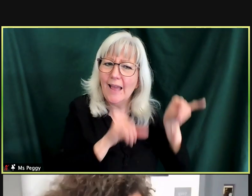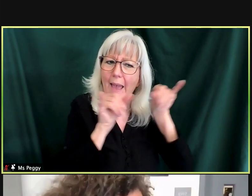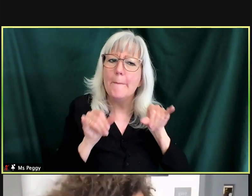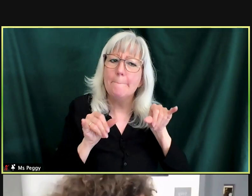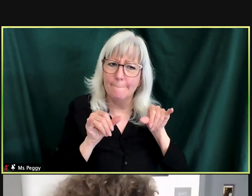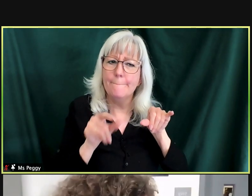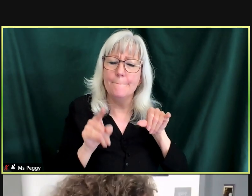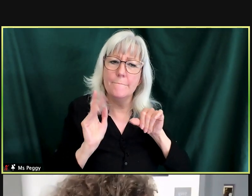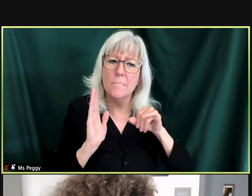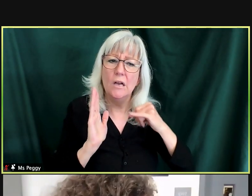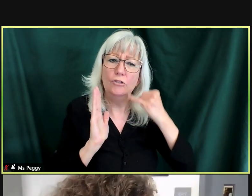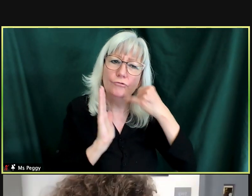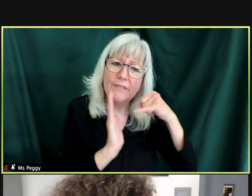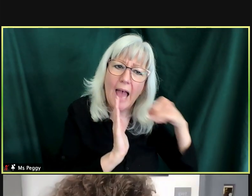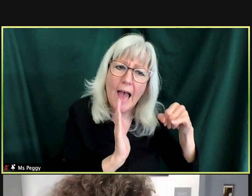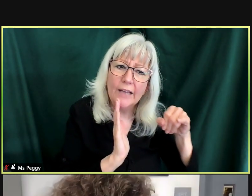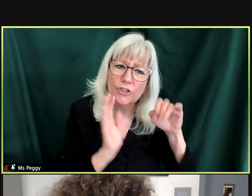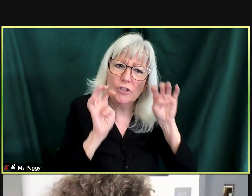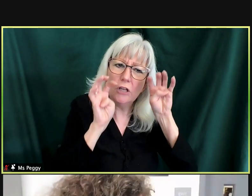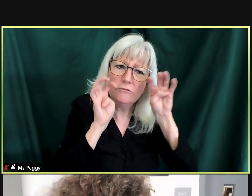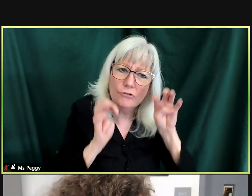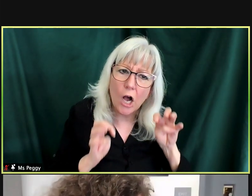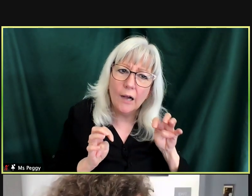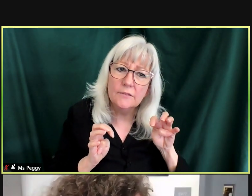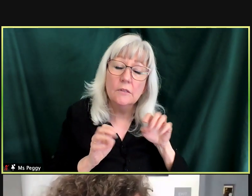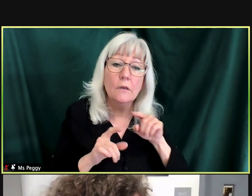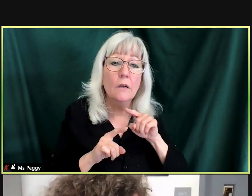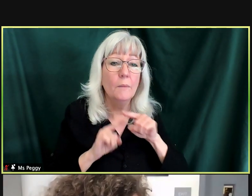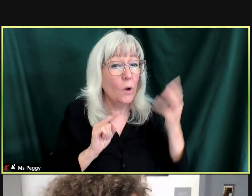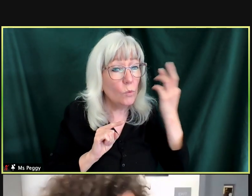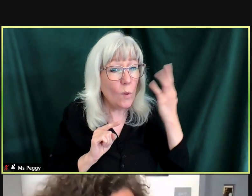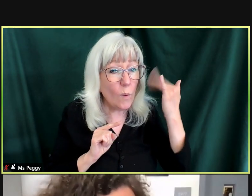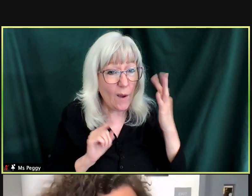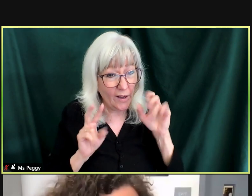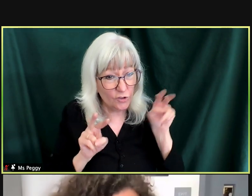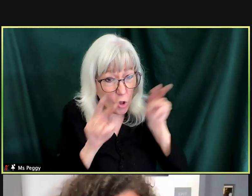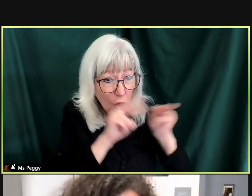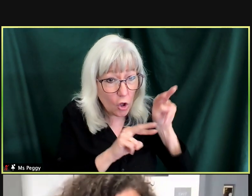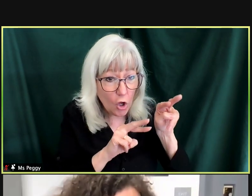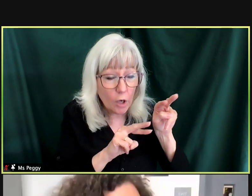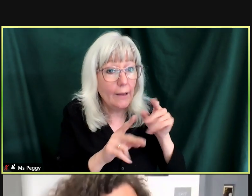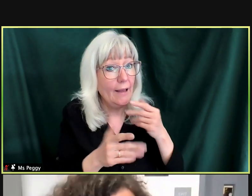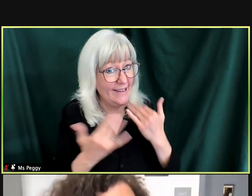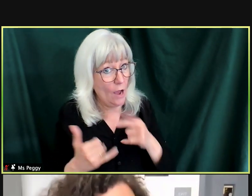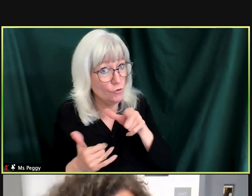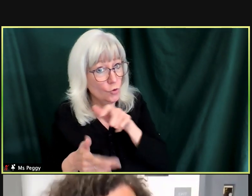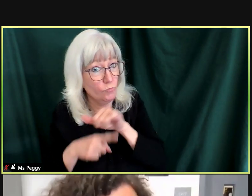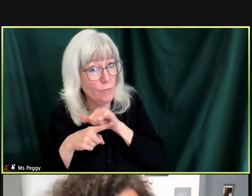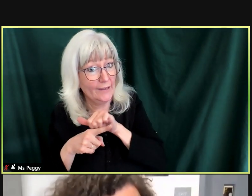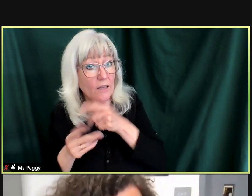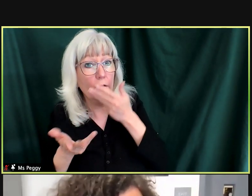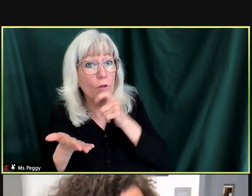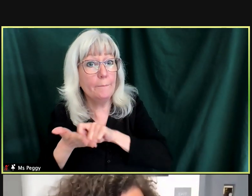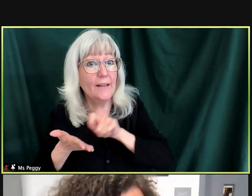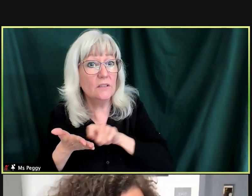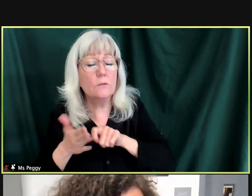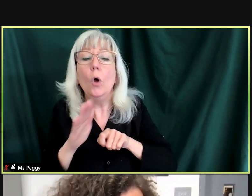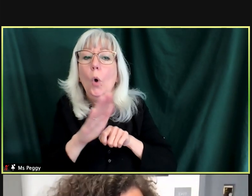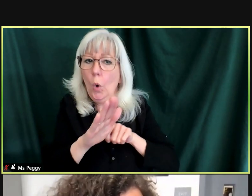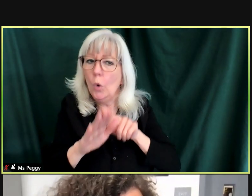dashes. But the reason I have you looking at him with a color pencil is you're gonna have to mix color